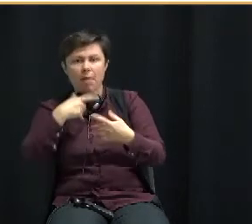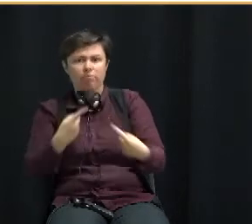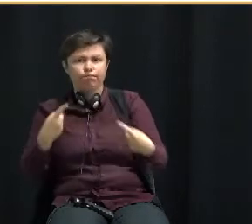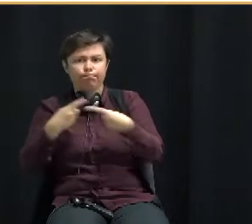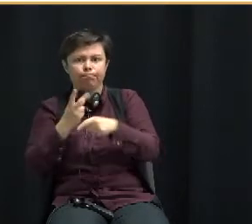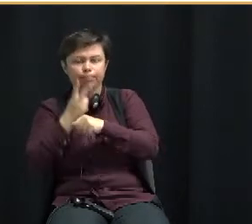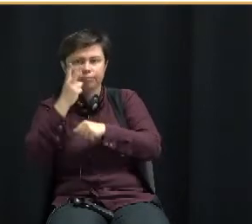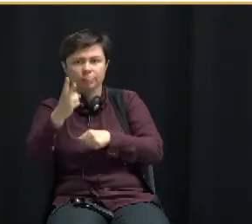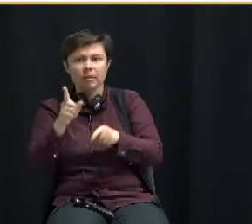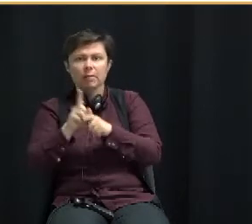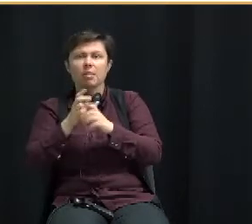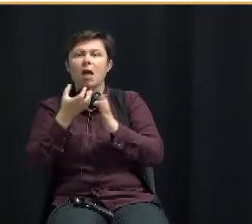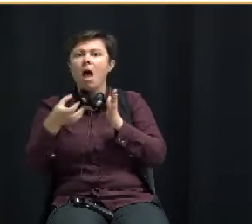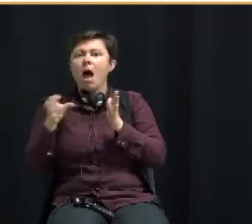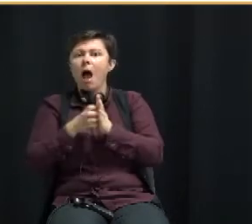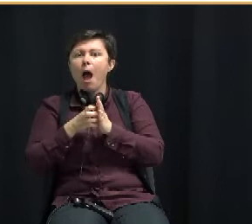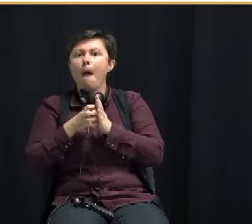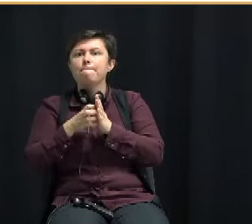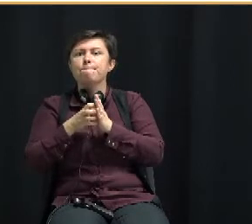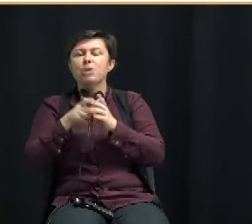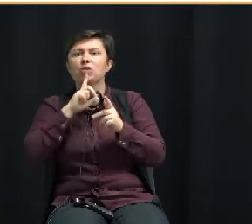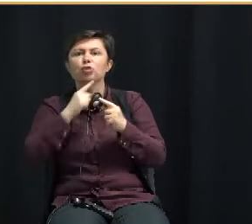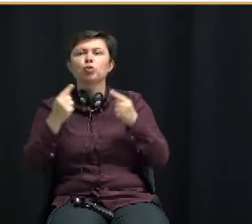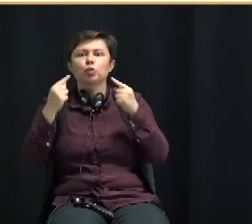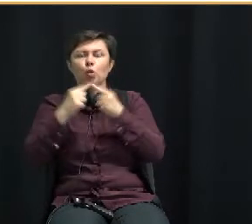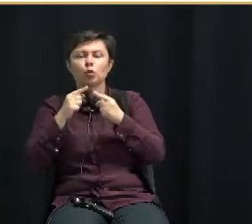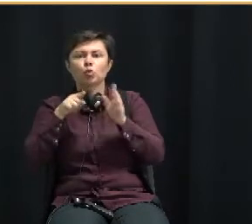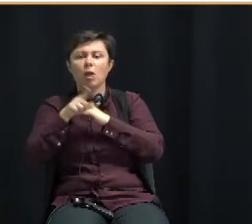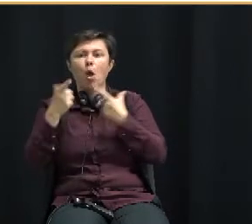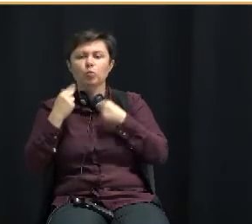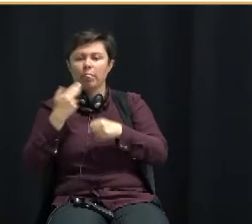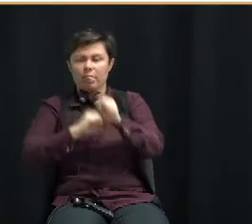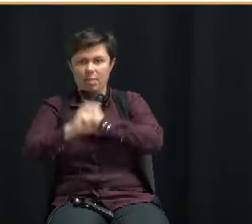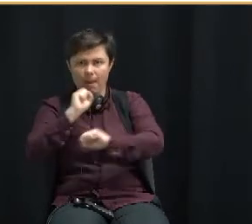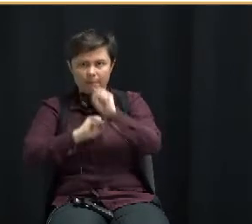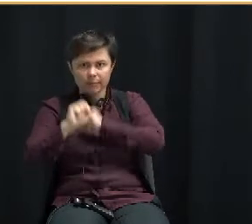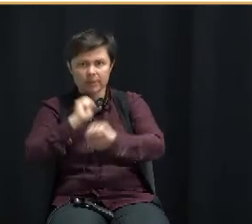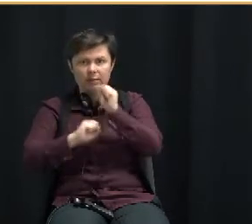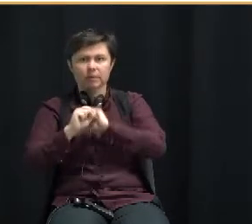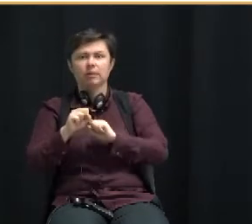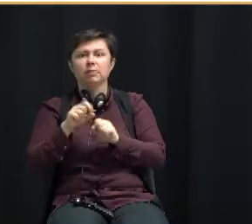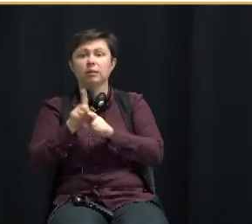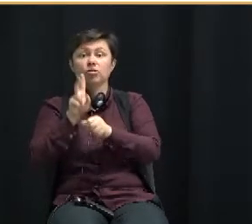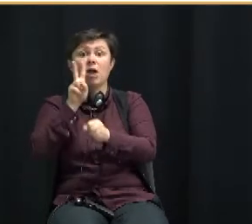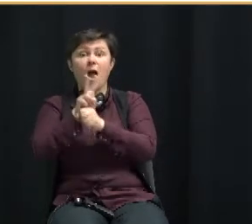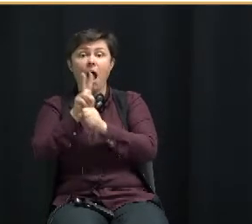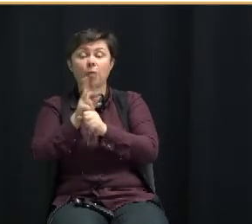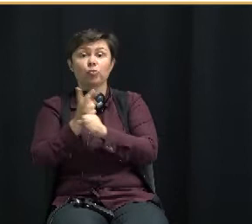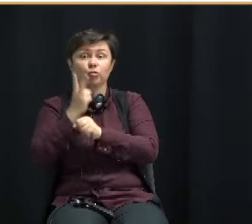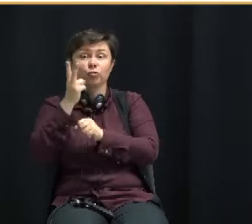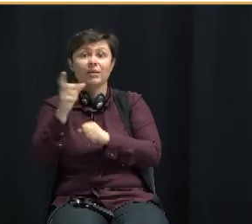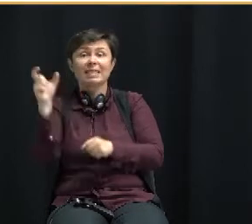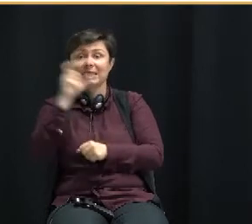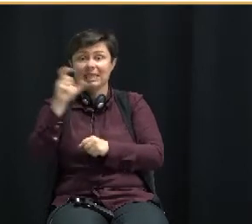is also granted for websites and mobile applications that would be accessible for the